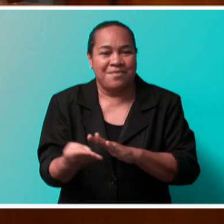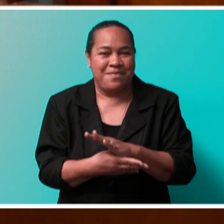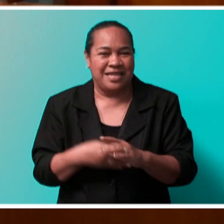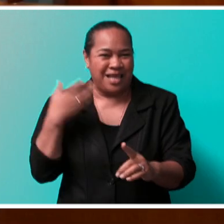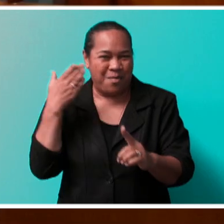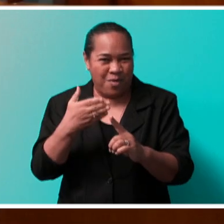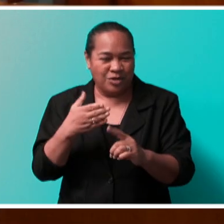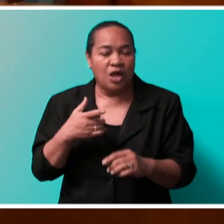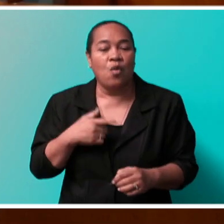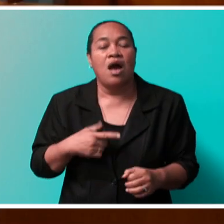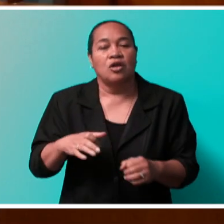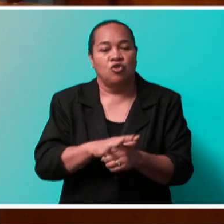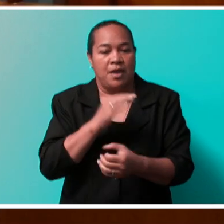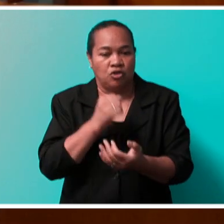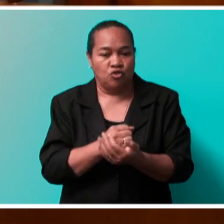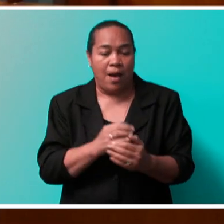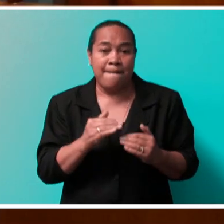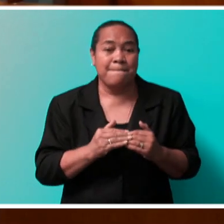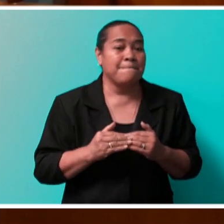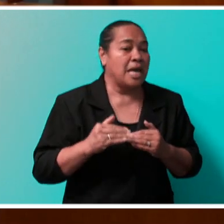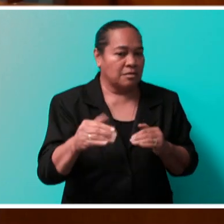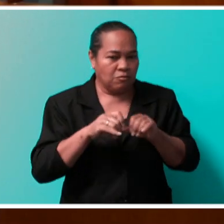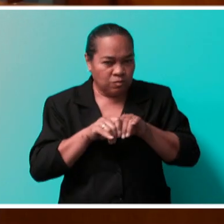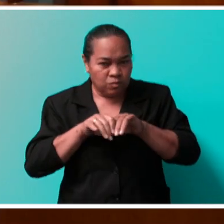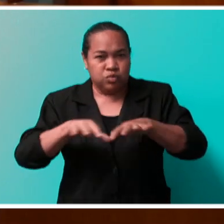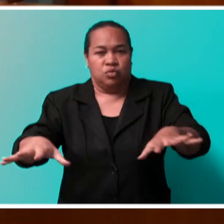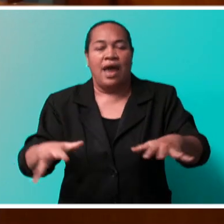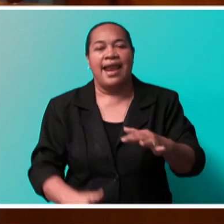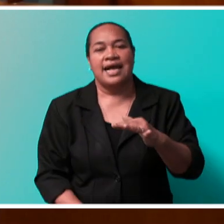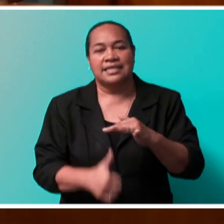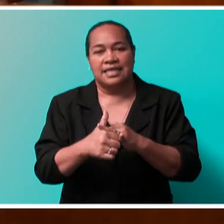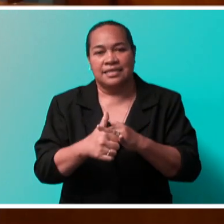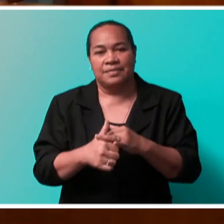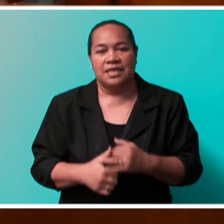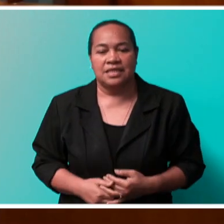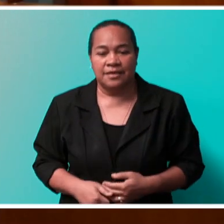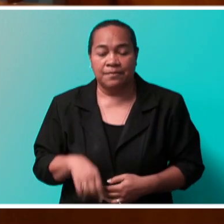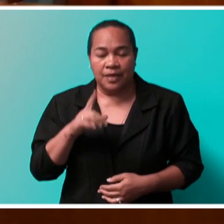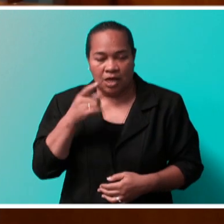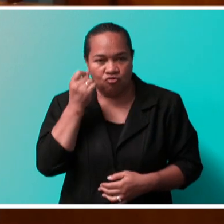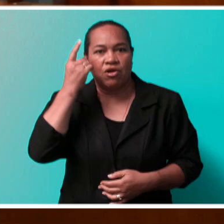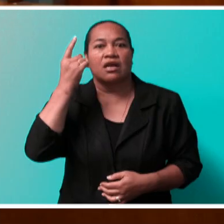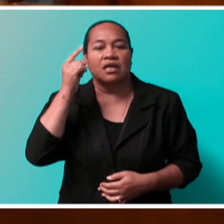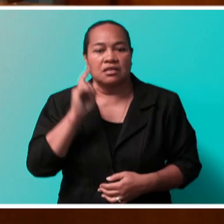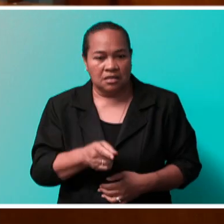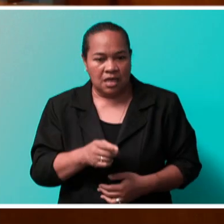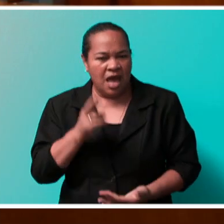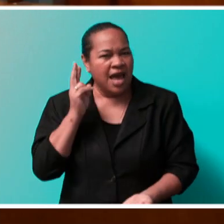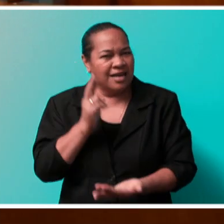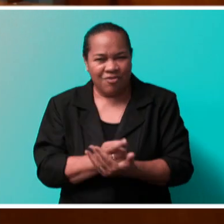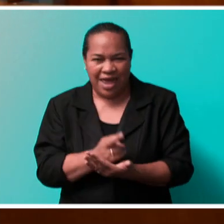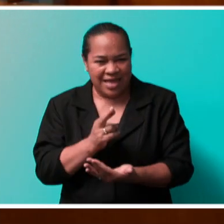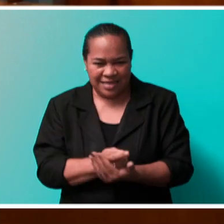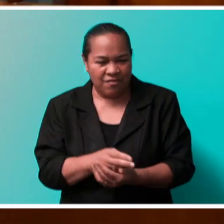ensure maximum reach and accessibility. It recognizes the very realities